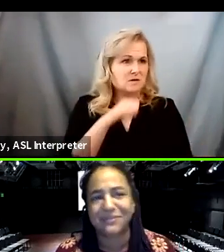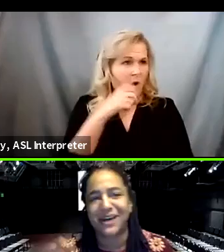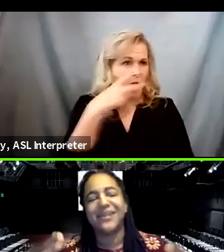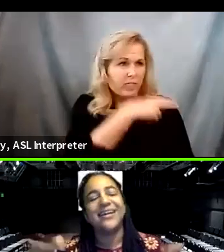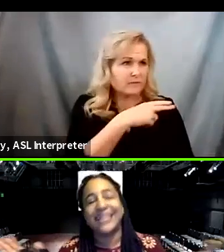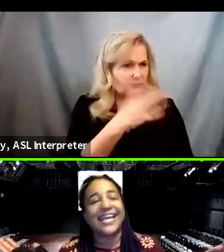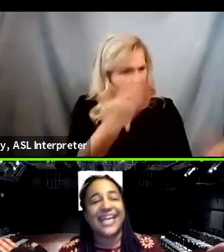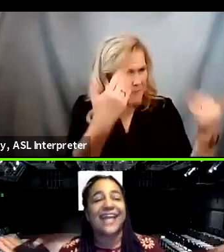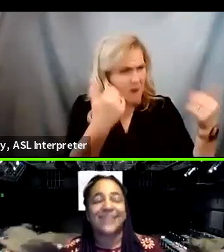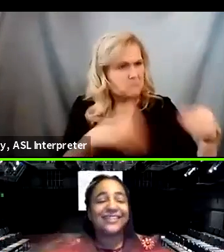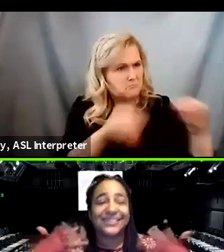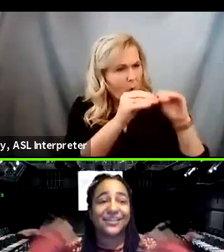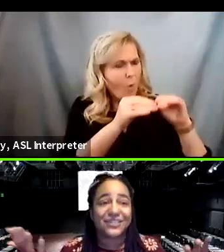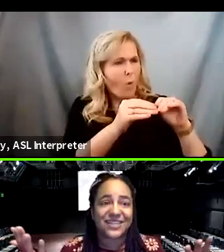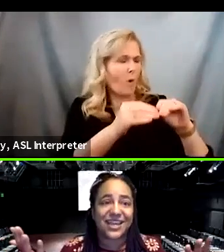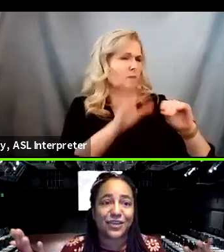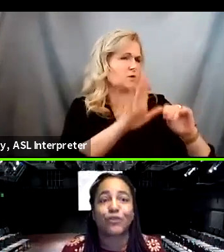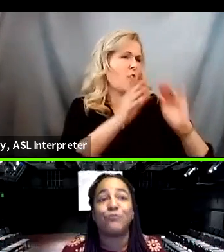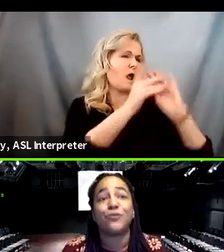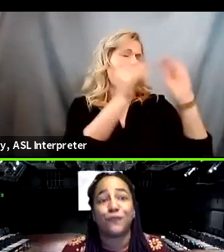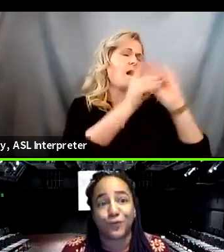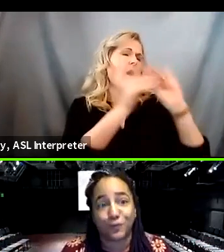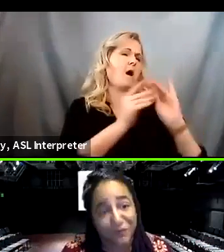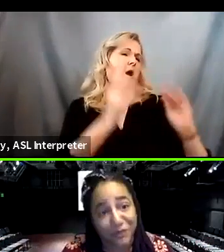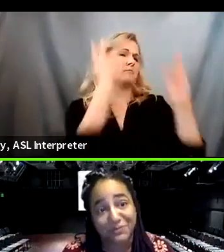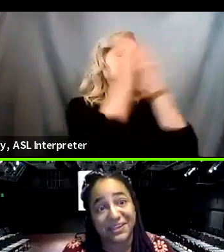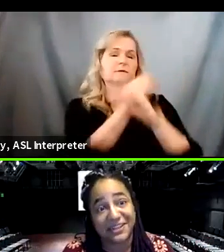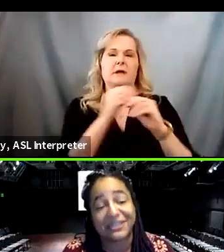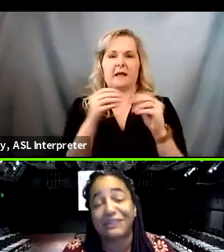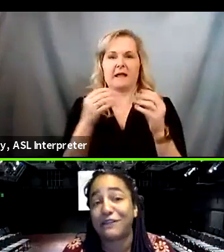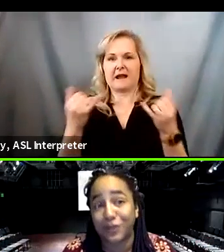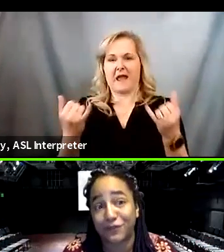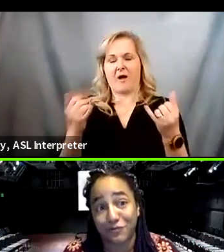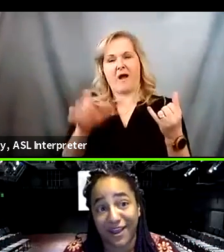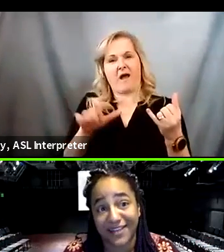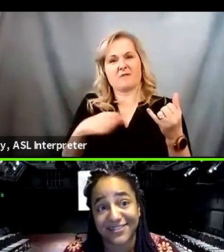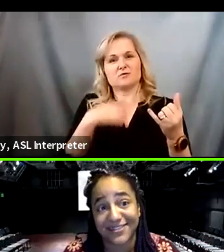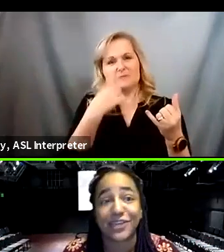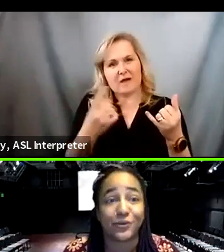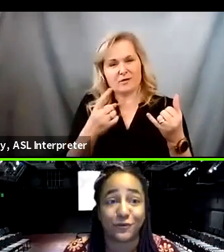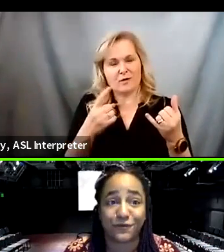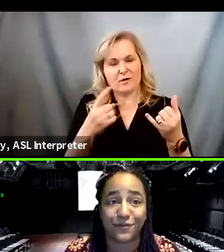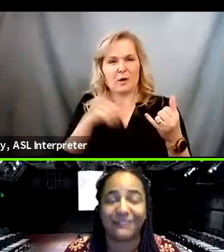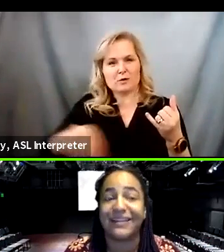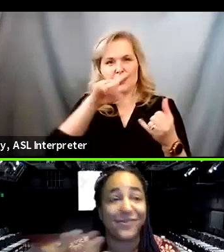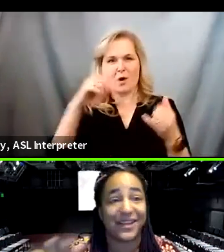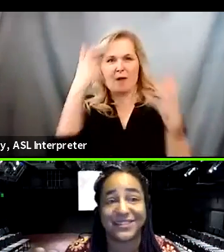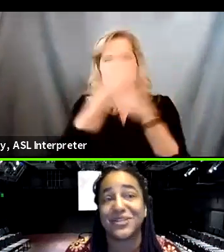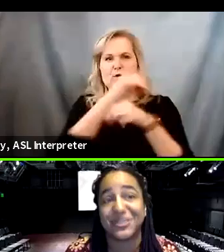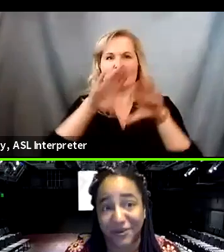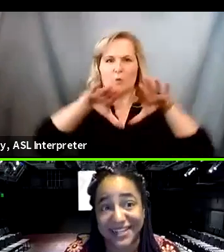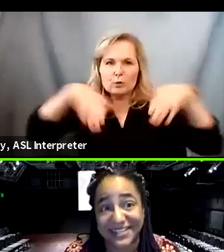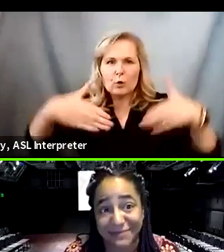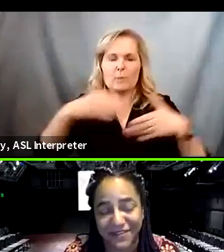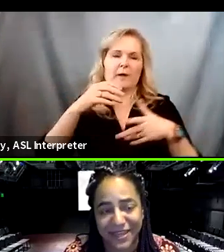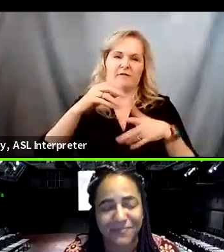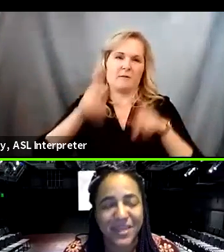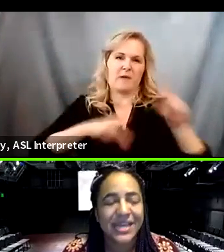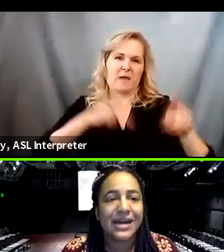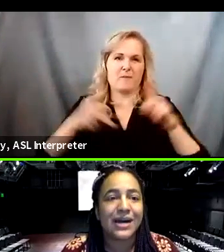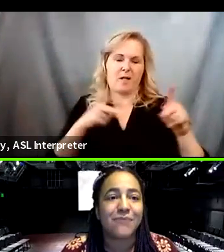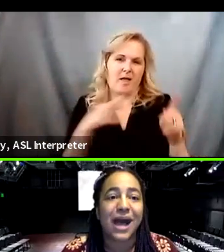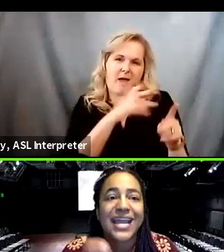gold. Come on. Again, I just have to say you're a beautiful group of human beings and I love all of your brains. Thank you for allowing us to experience some of